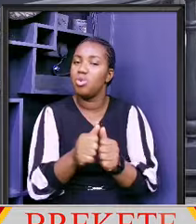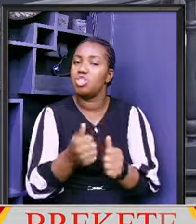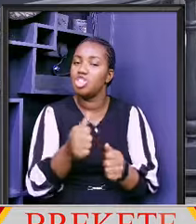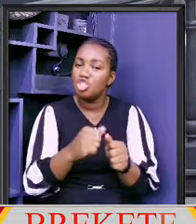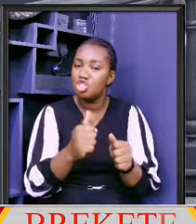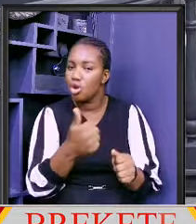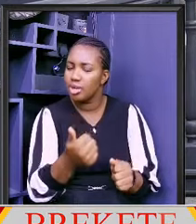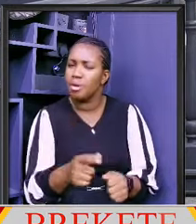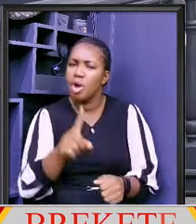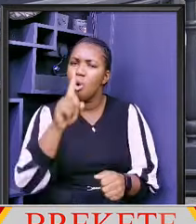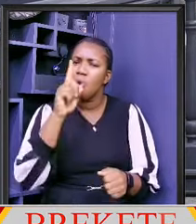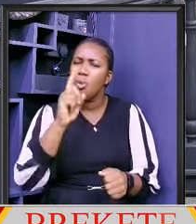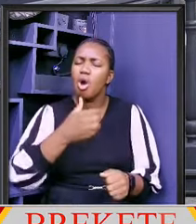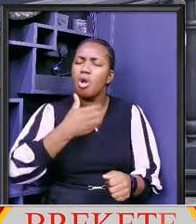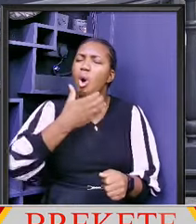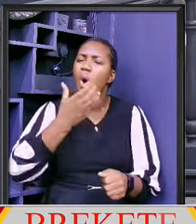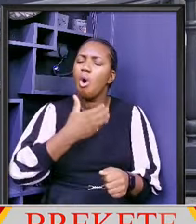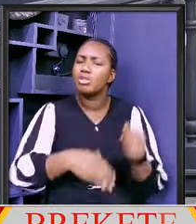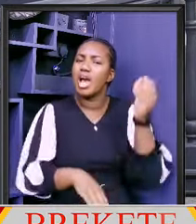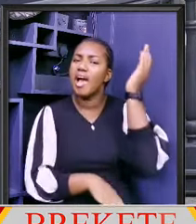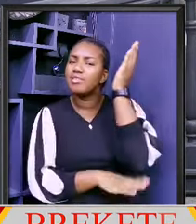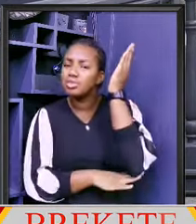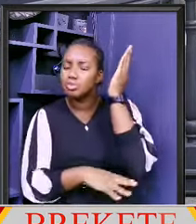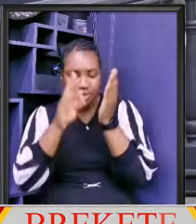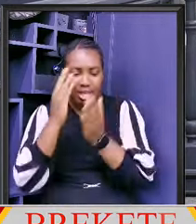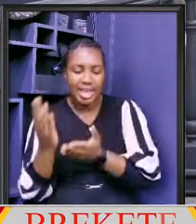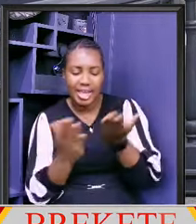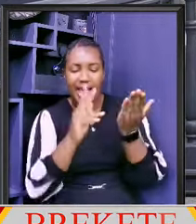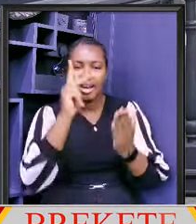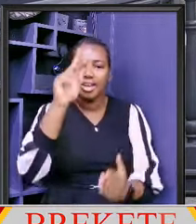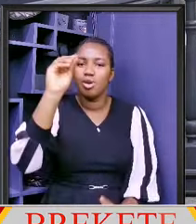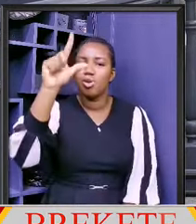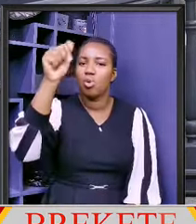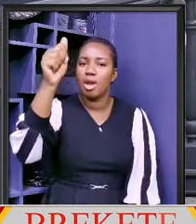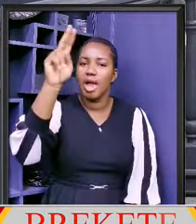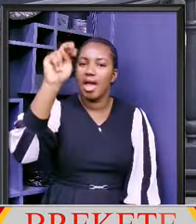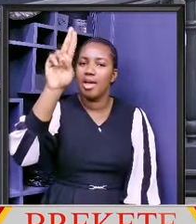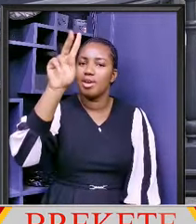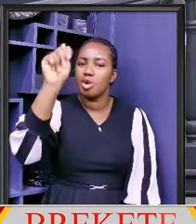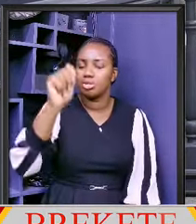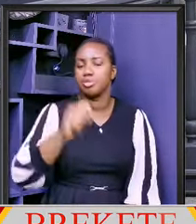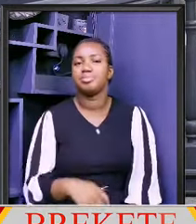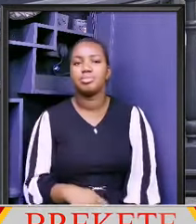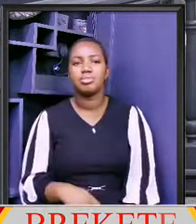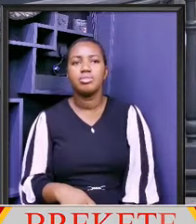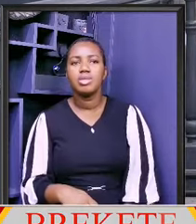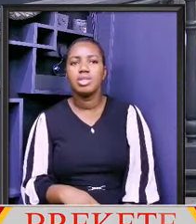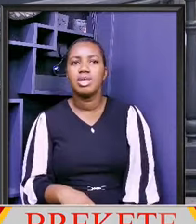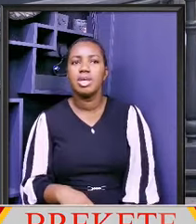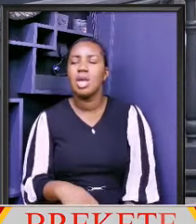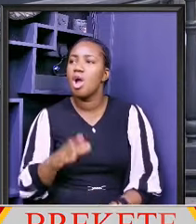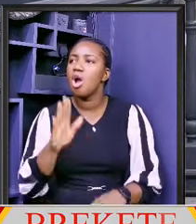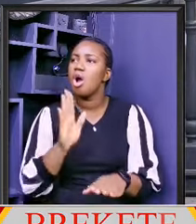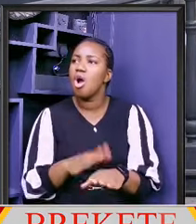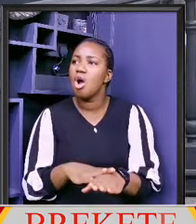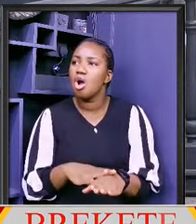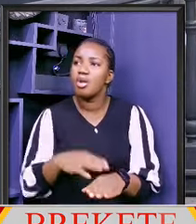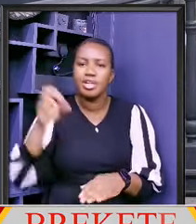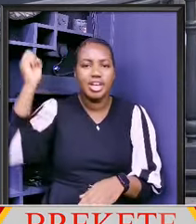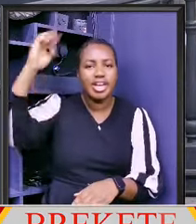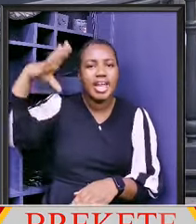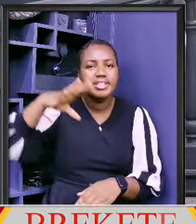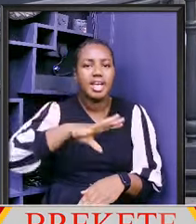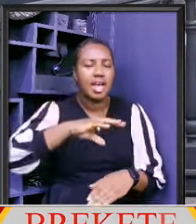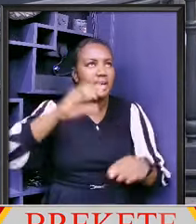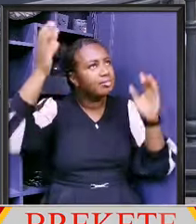He carry cola nut. He light lantern. Say gora dawshe,